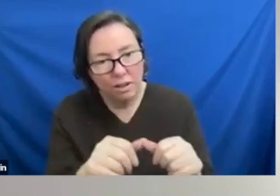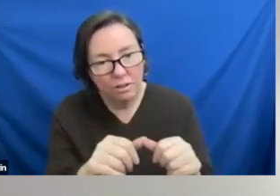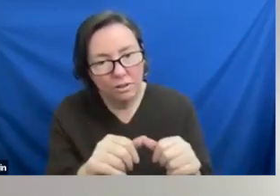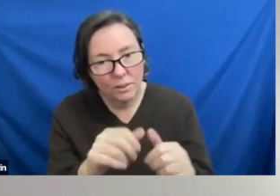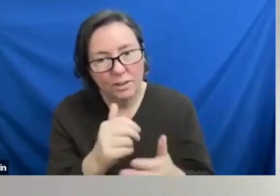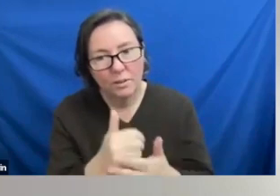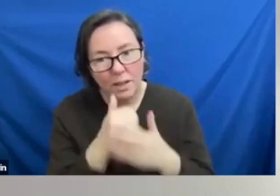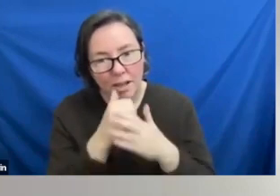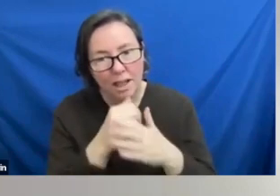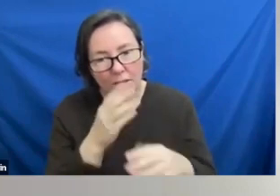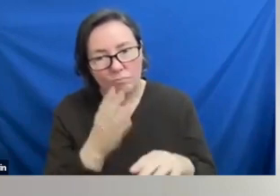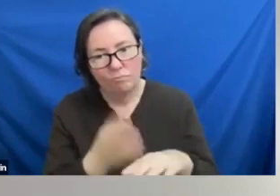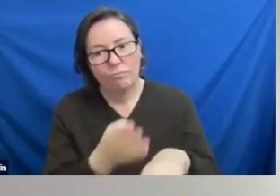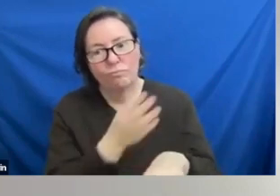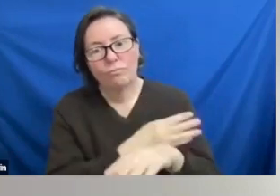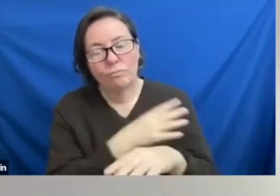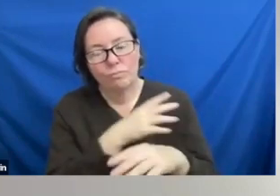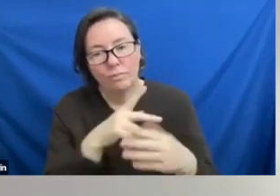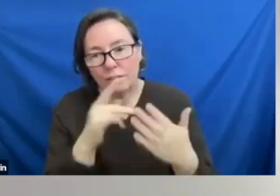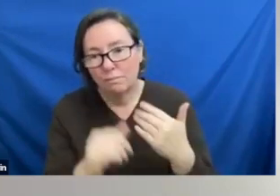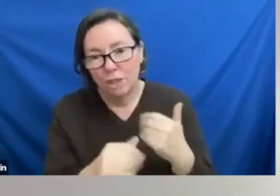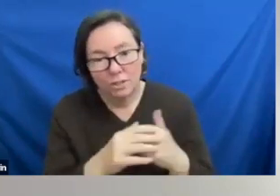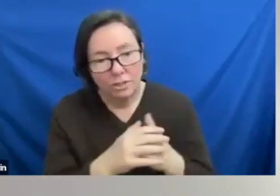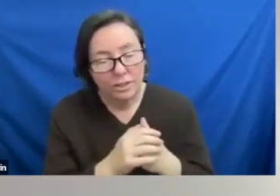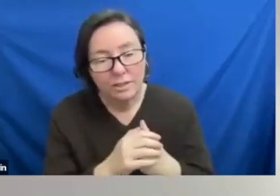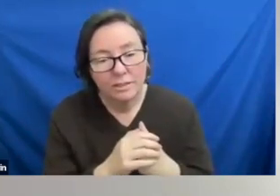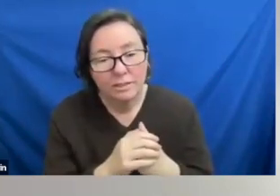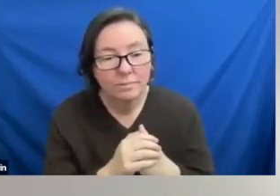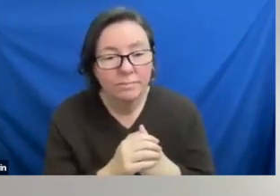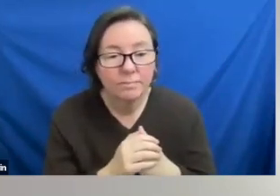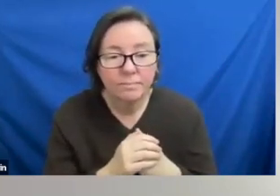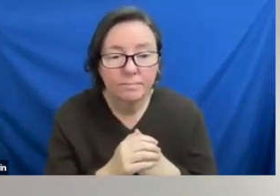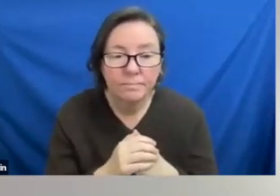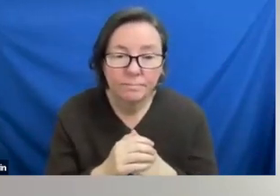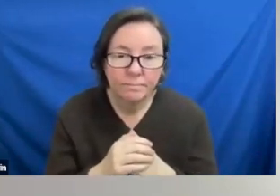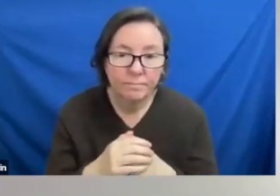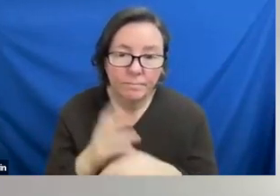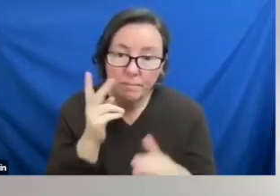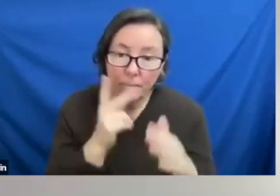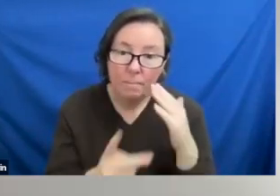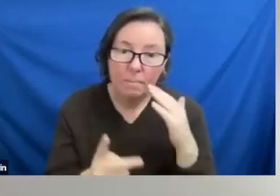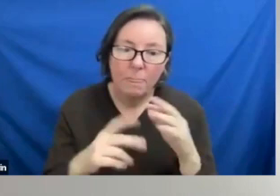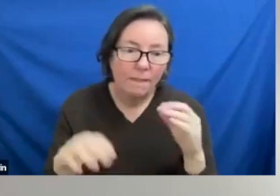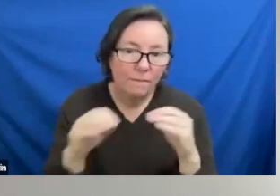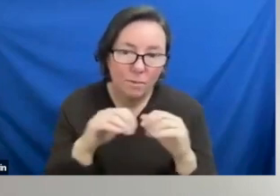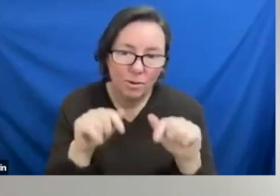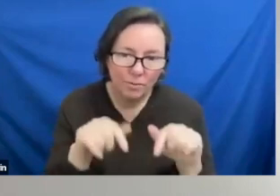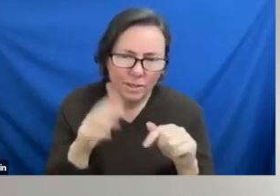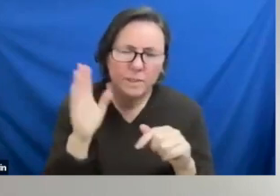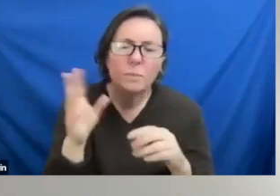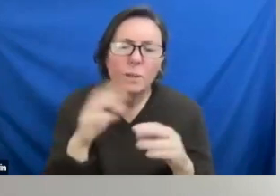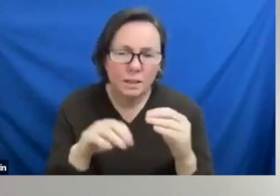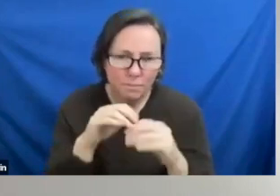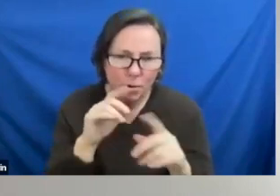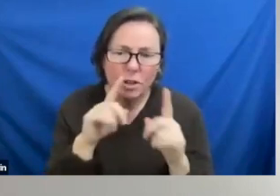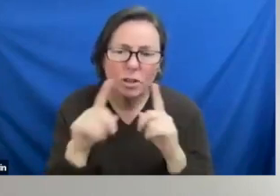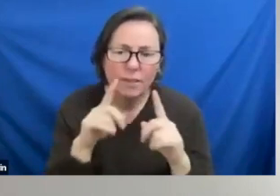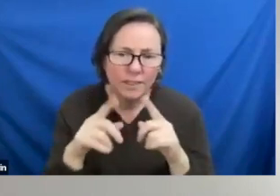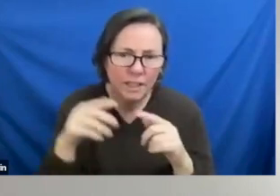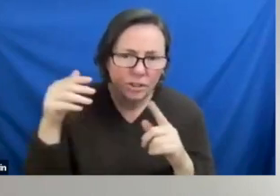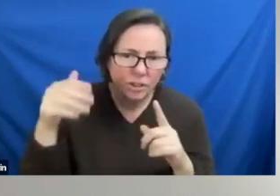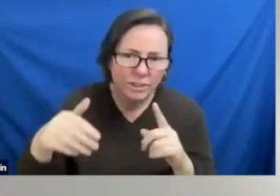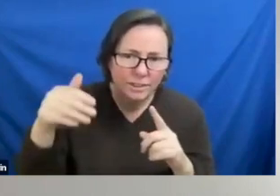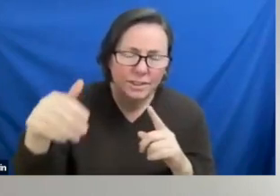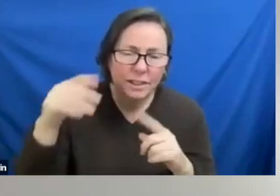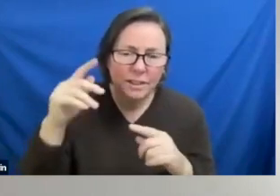and consistent is so important. So, I look forward to, we're going to have additional conversations about the